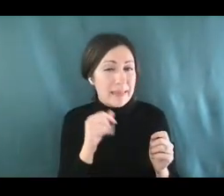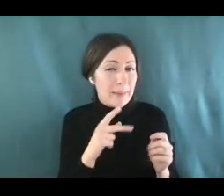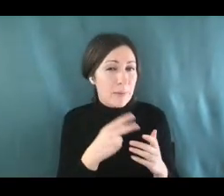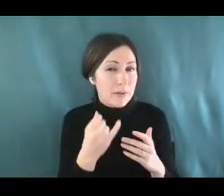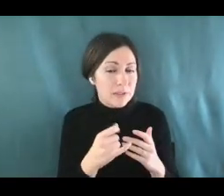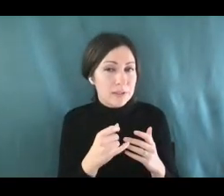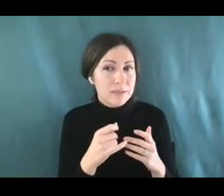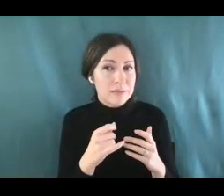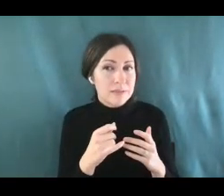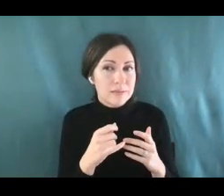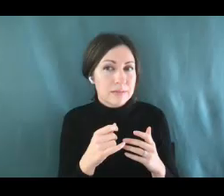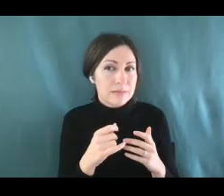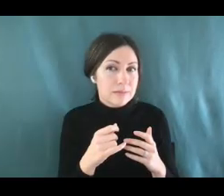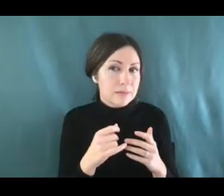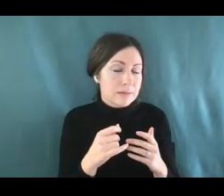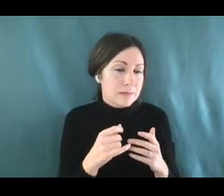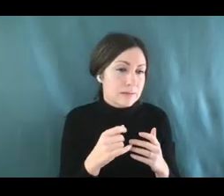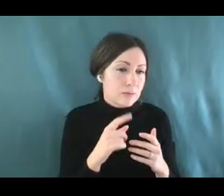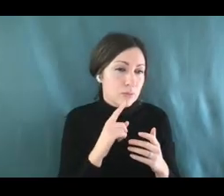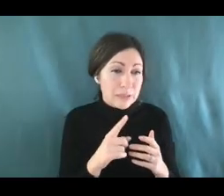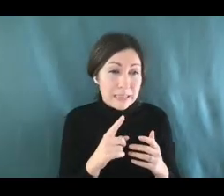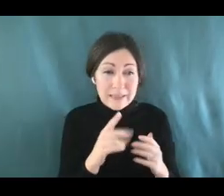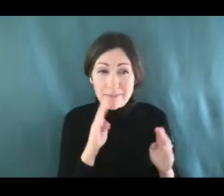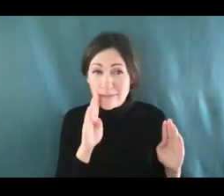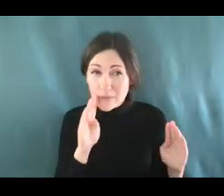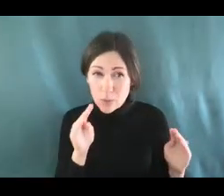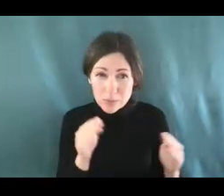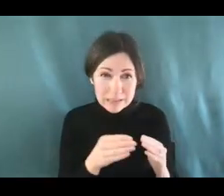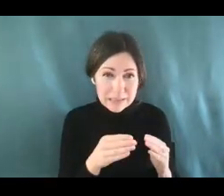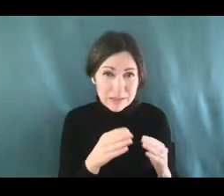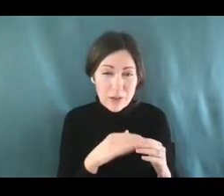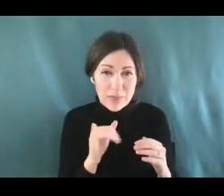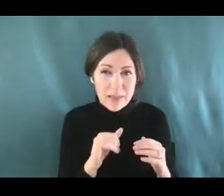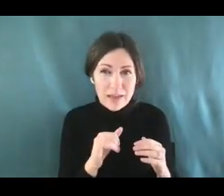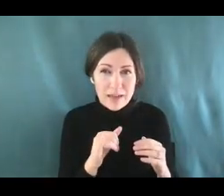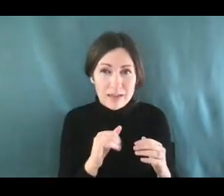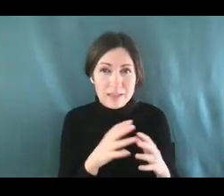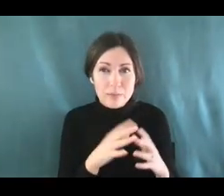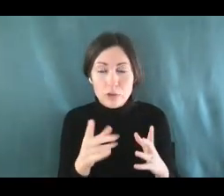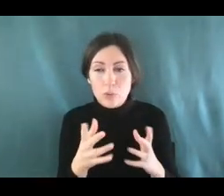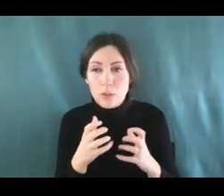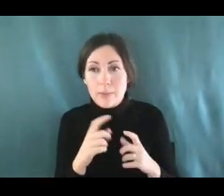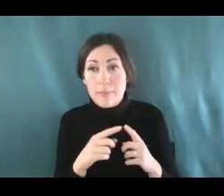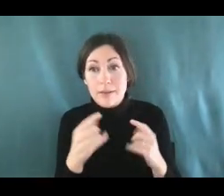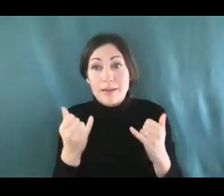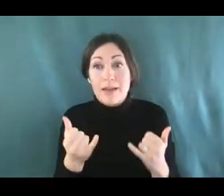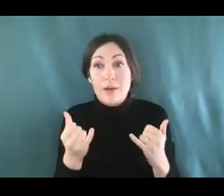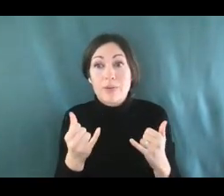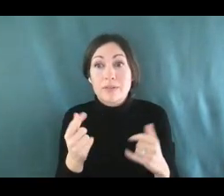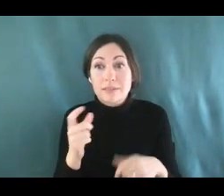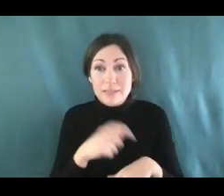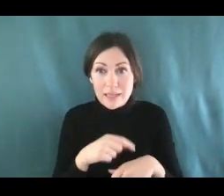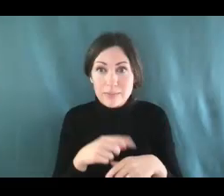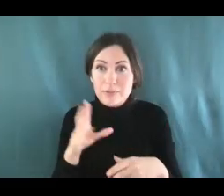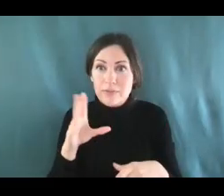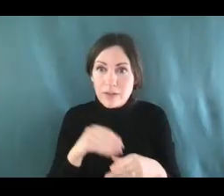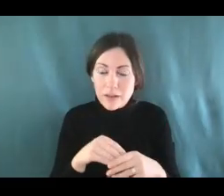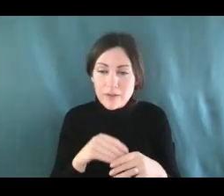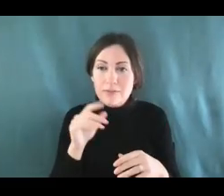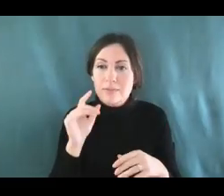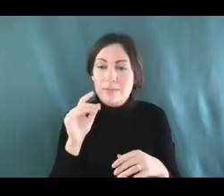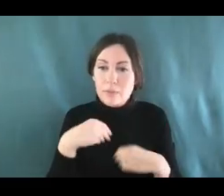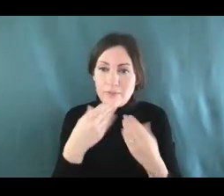is as much of a focus as you may want it to be. However, now is the time to engage and provide input because